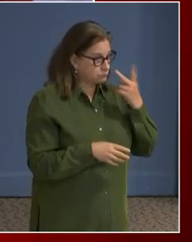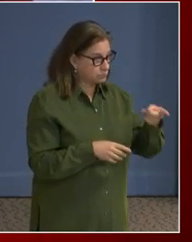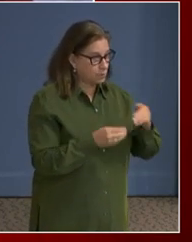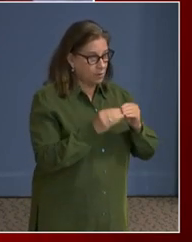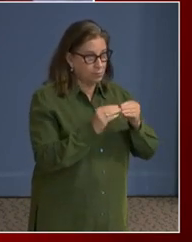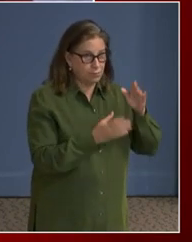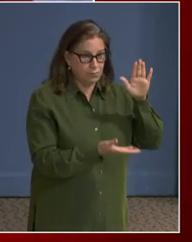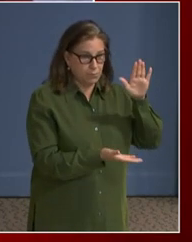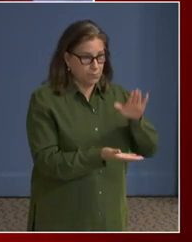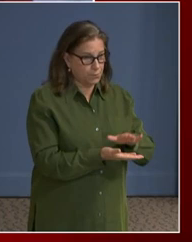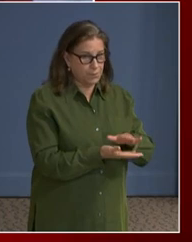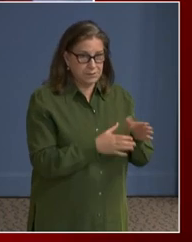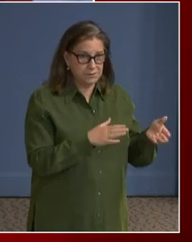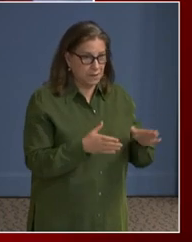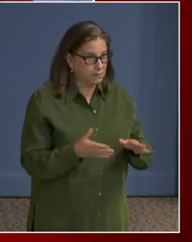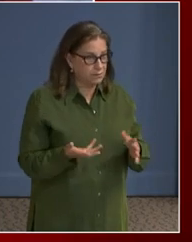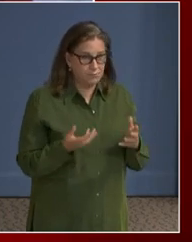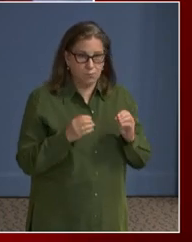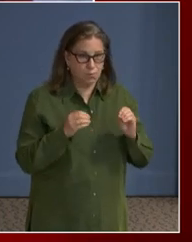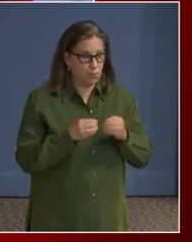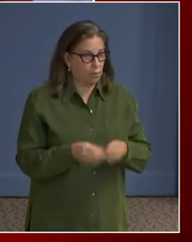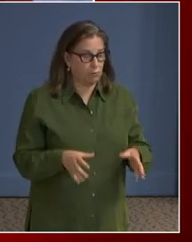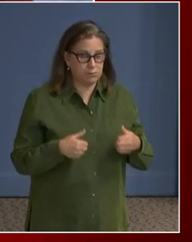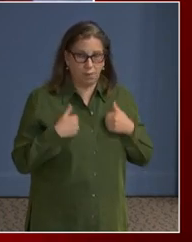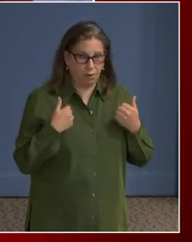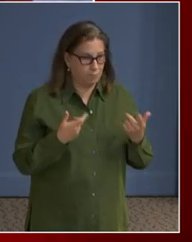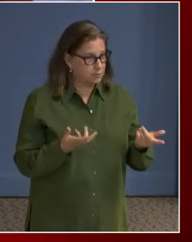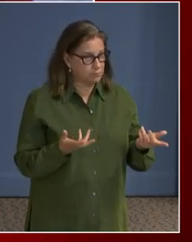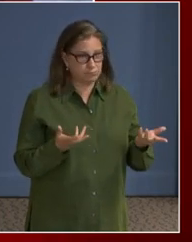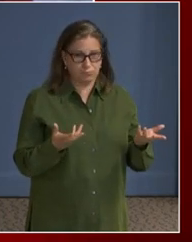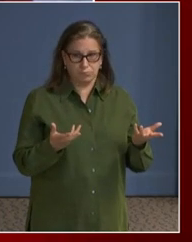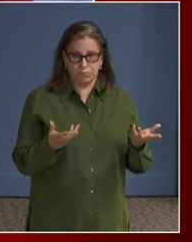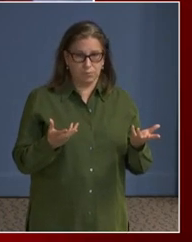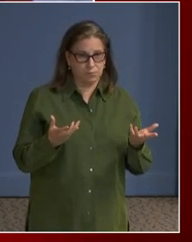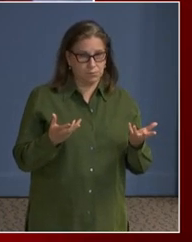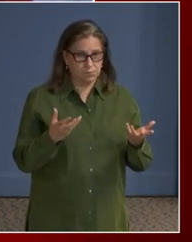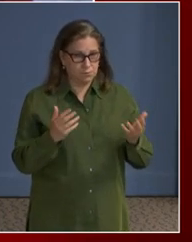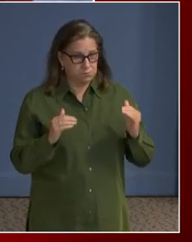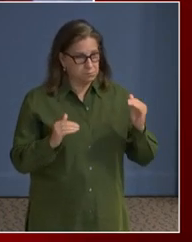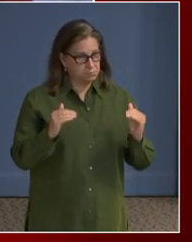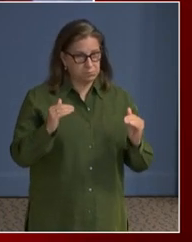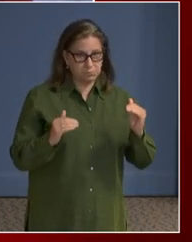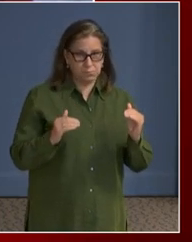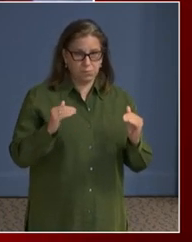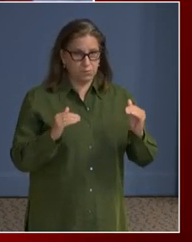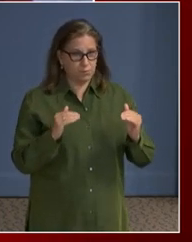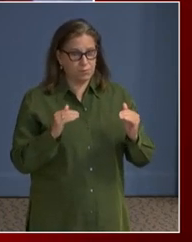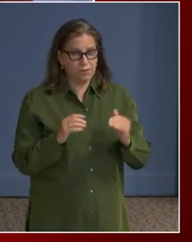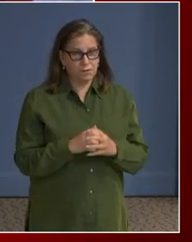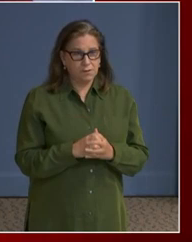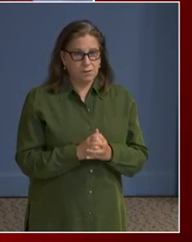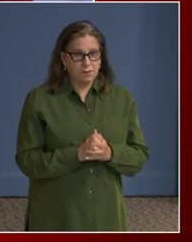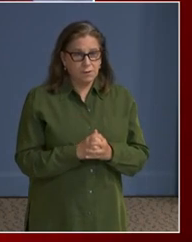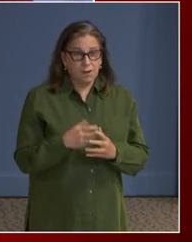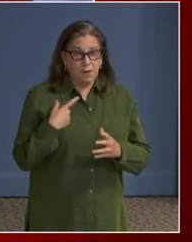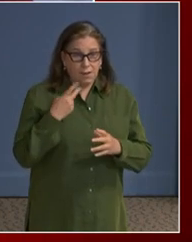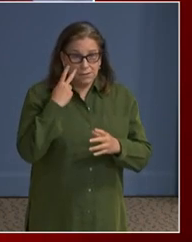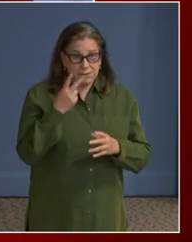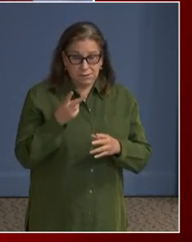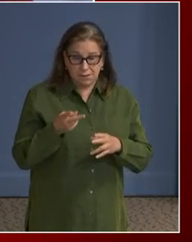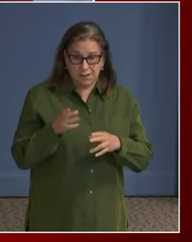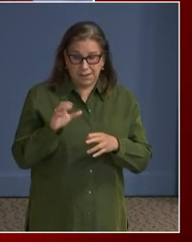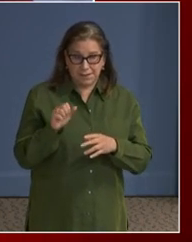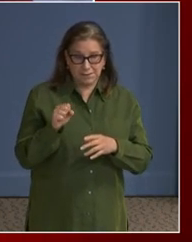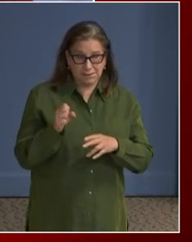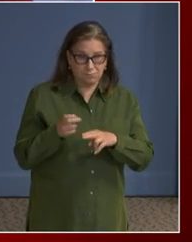of life in the district whenever that occurs, we always are aware that you first see an increase in cases, followed by an